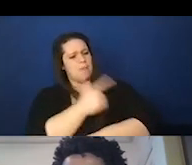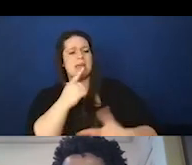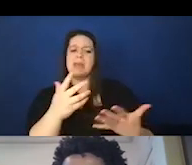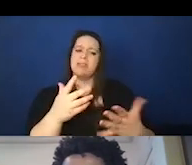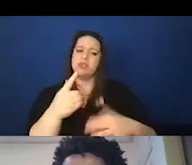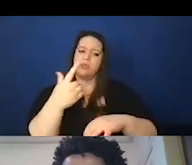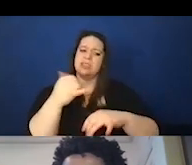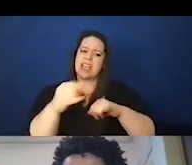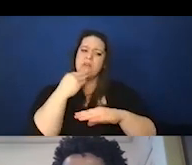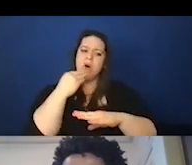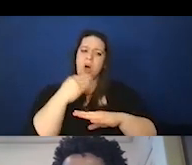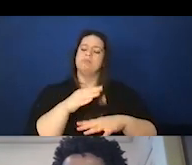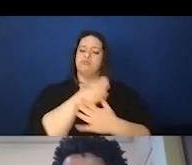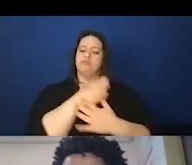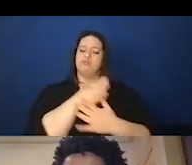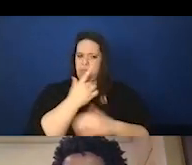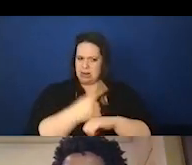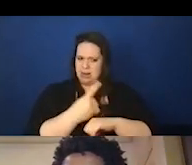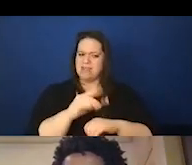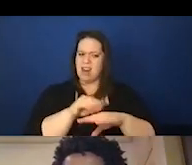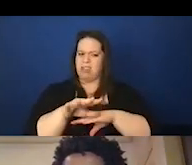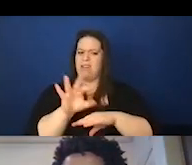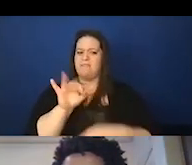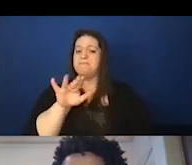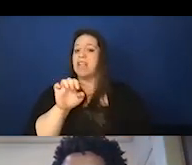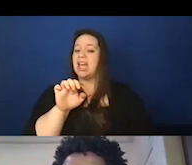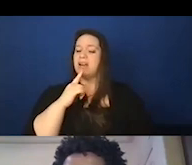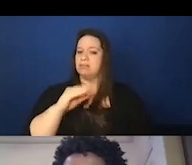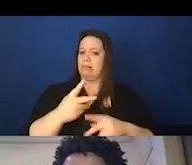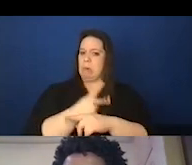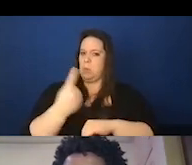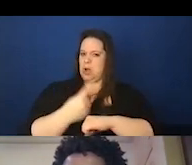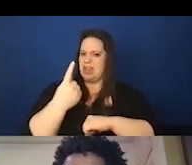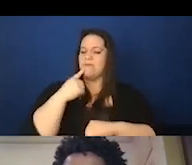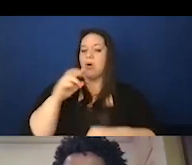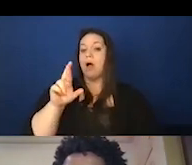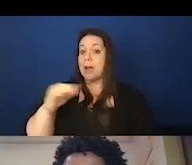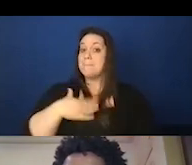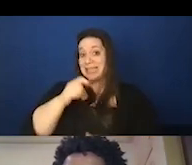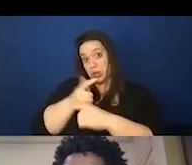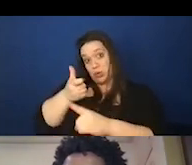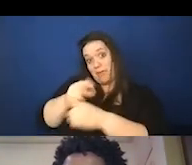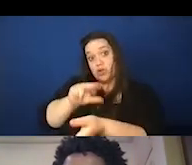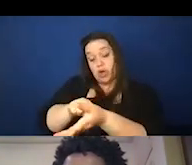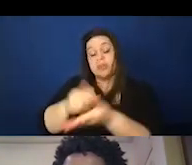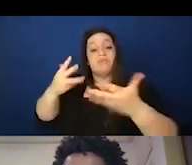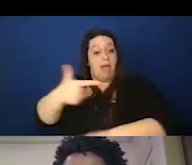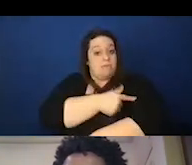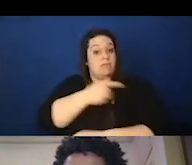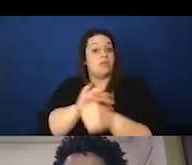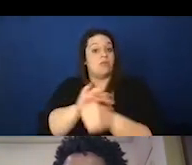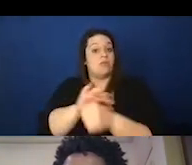rheumatoid arthritis a little flared up. And that happened to my sister, by the way, who's got rheumatoid arthritis. She's a nurse. She got the COVID vaccine,